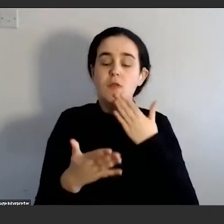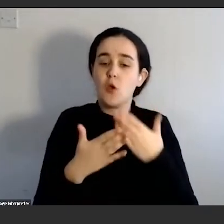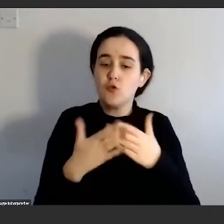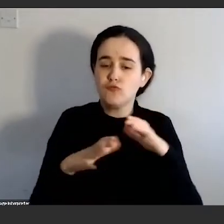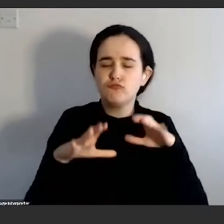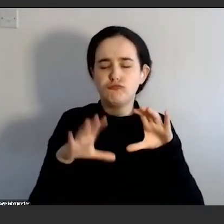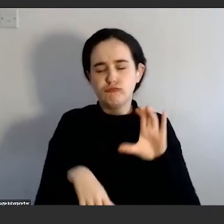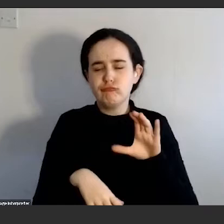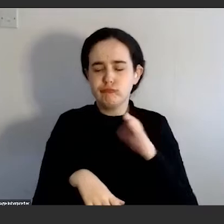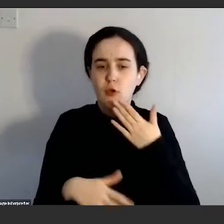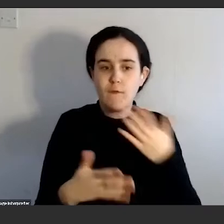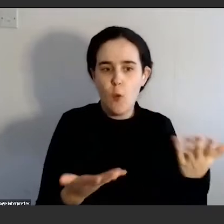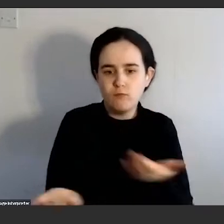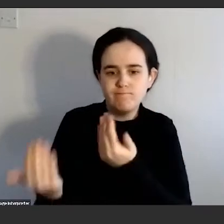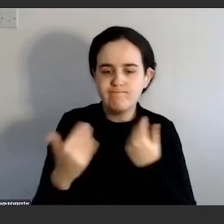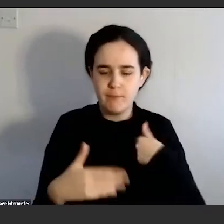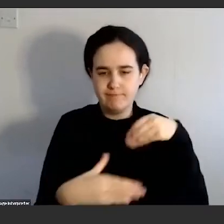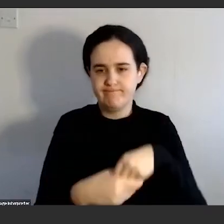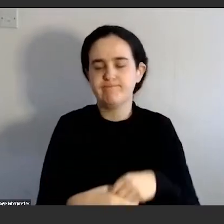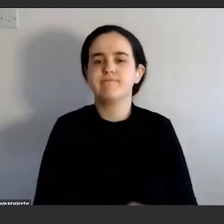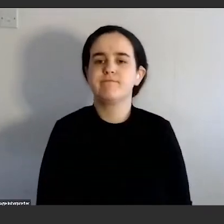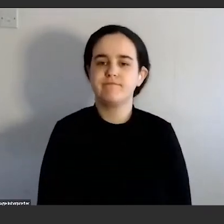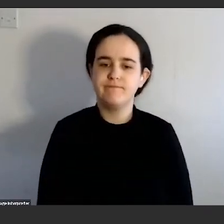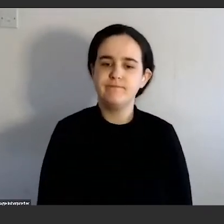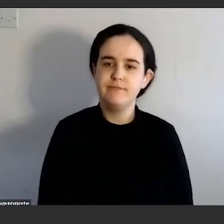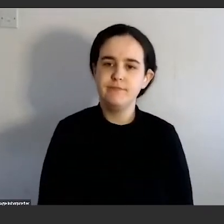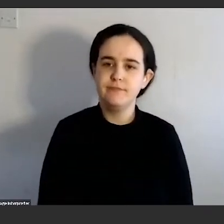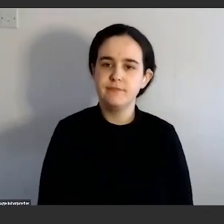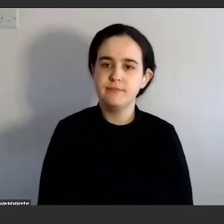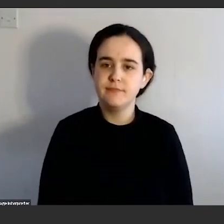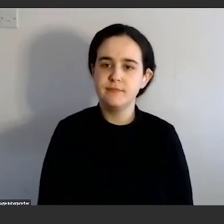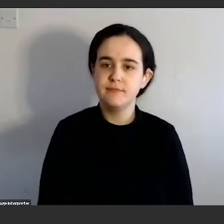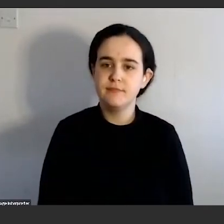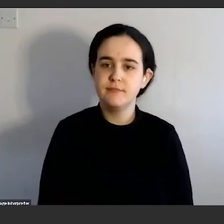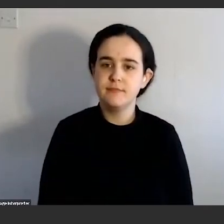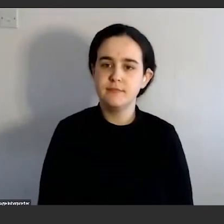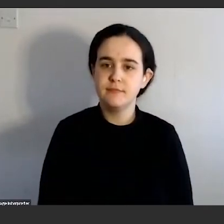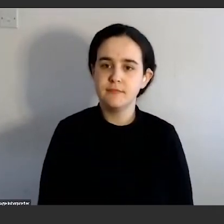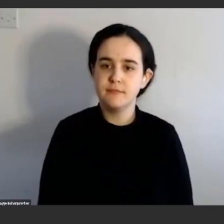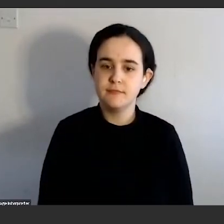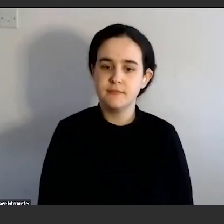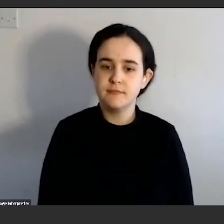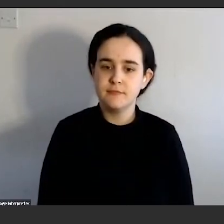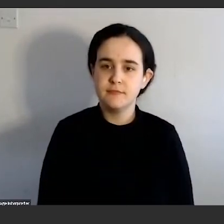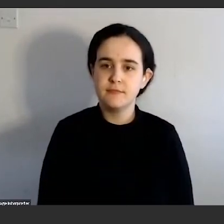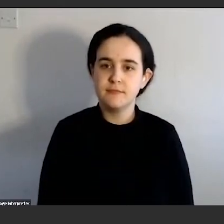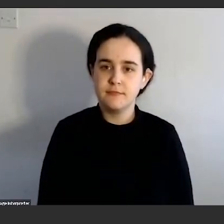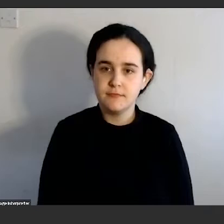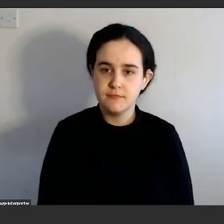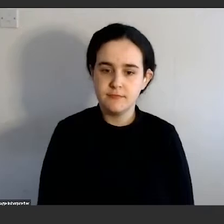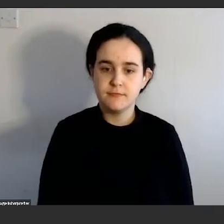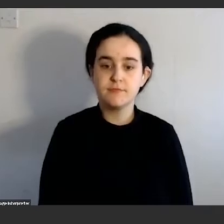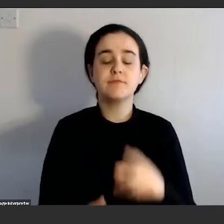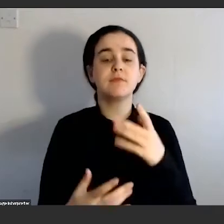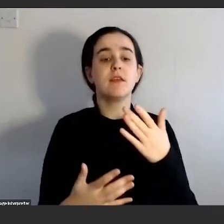So, if you're following our meeting and you want to share what you've heard on social